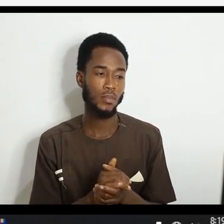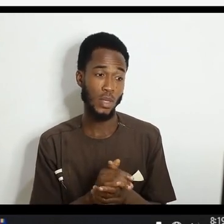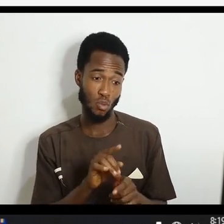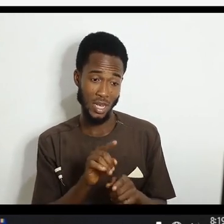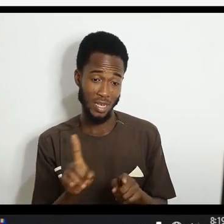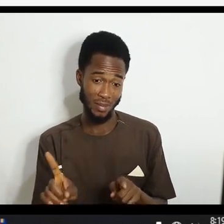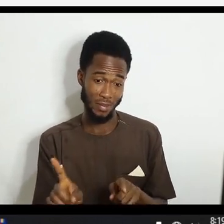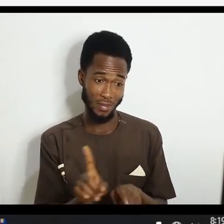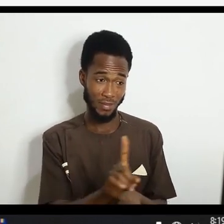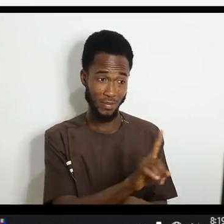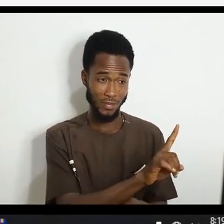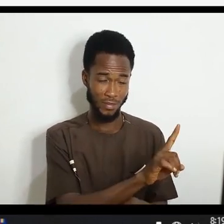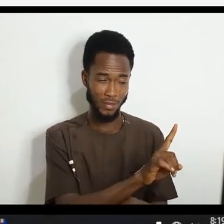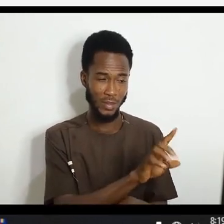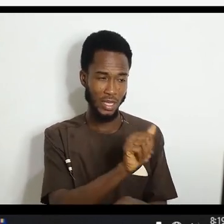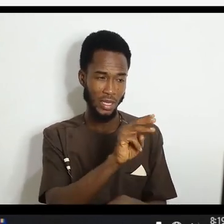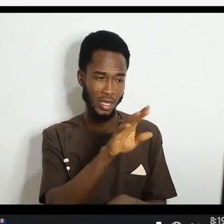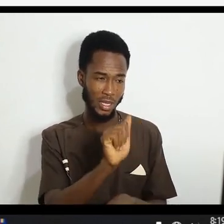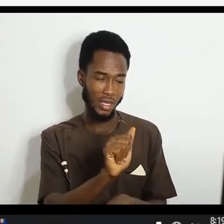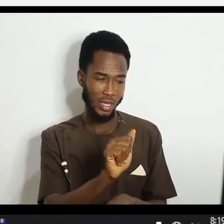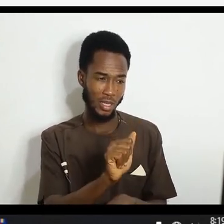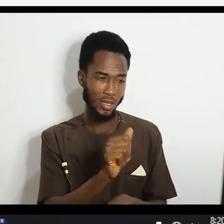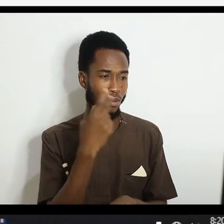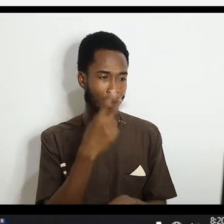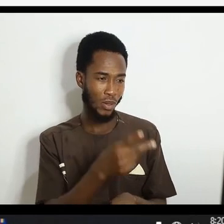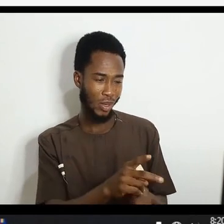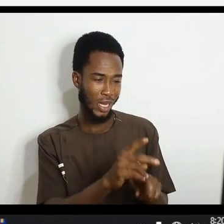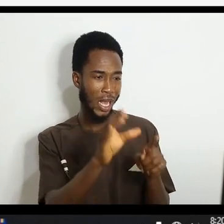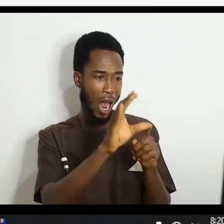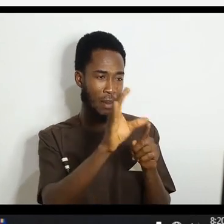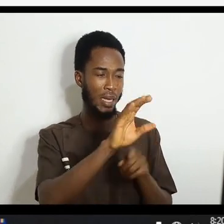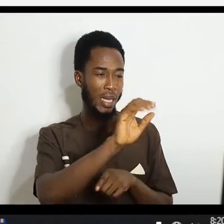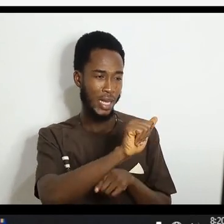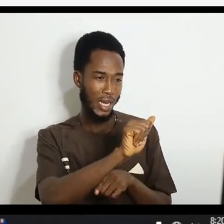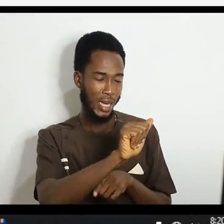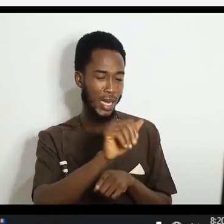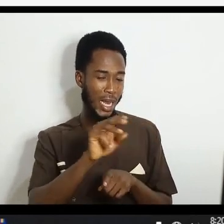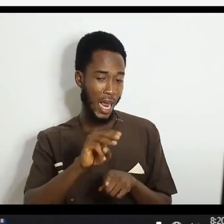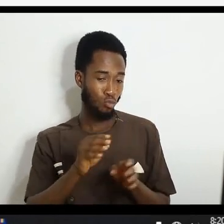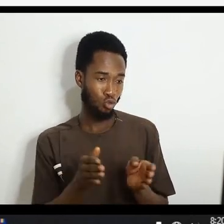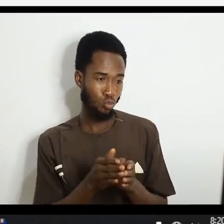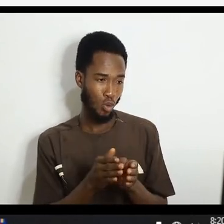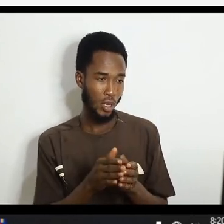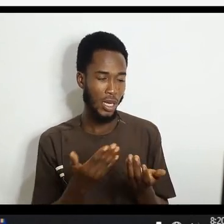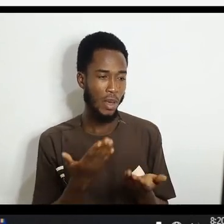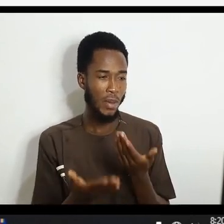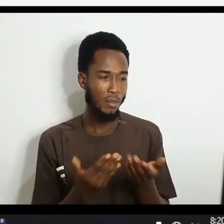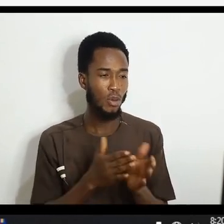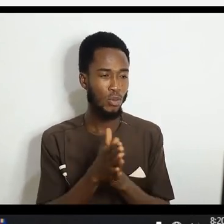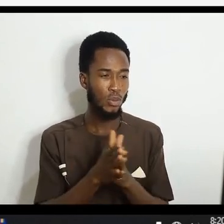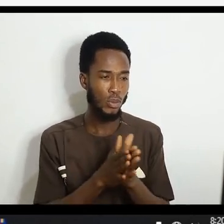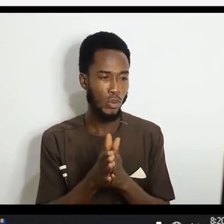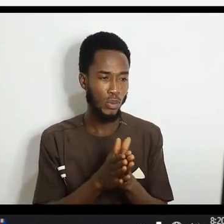like this, the Amma, you see a capital A and a small. So in case you want to